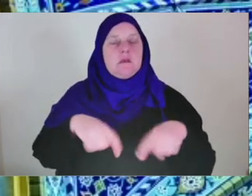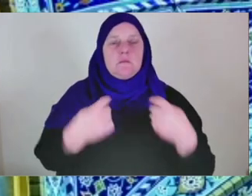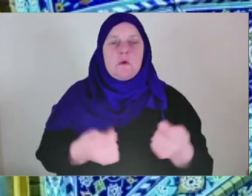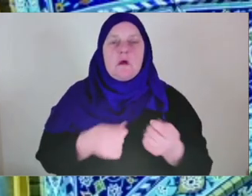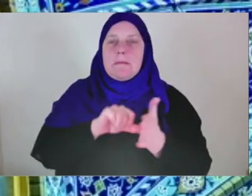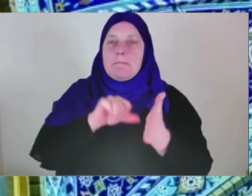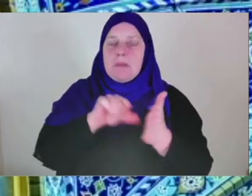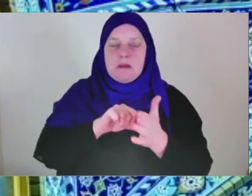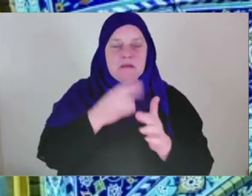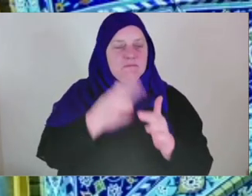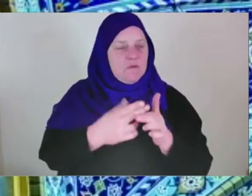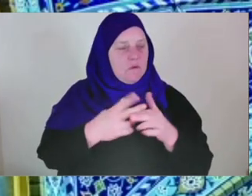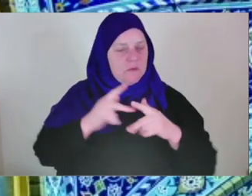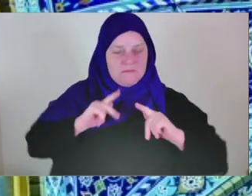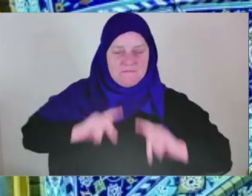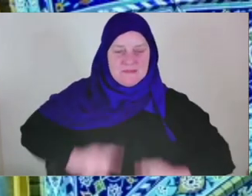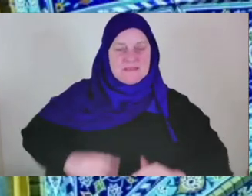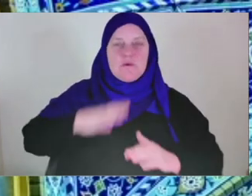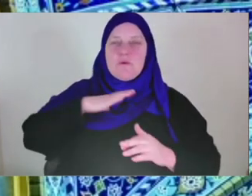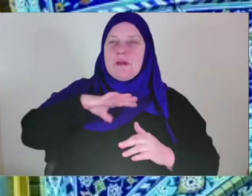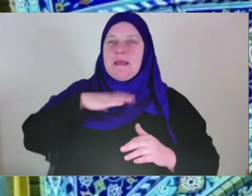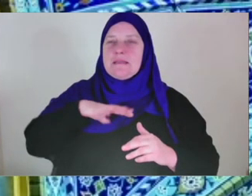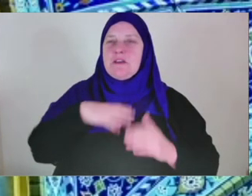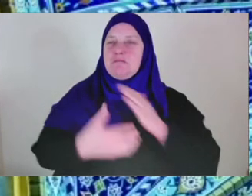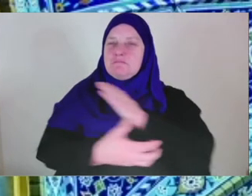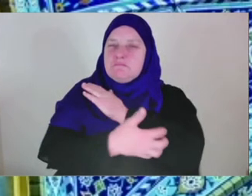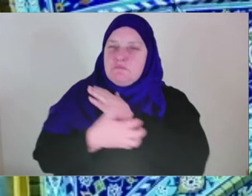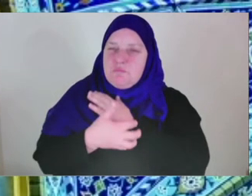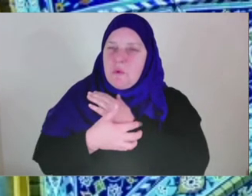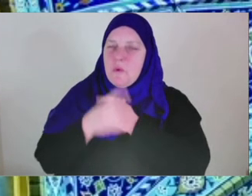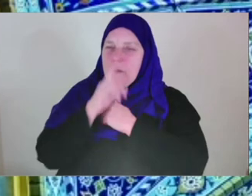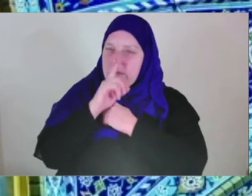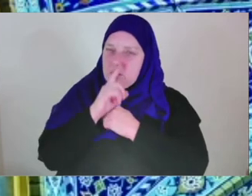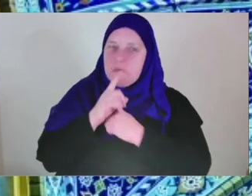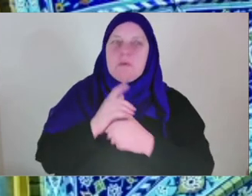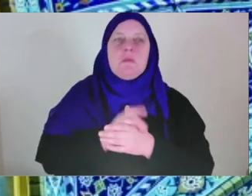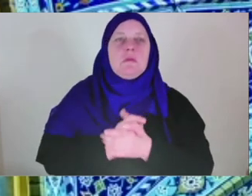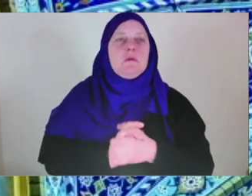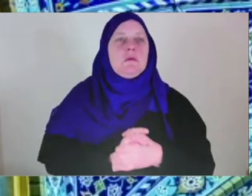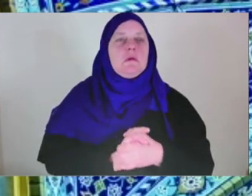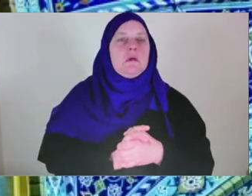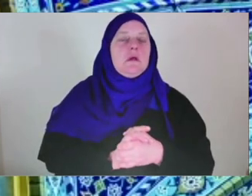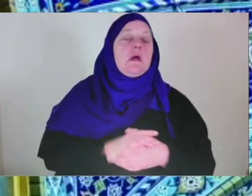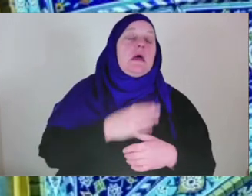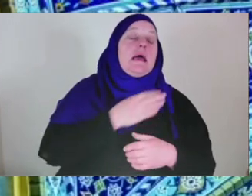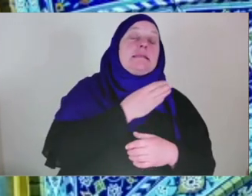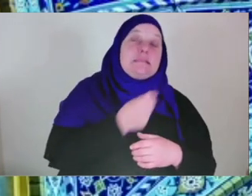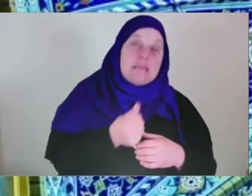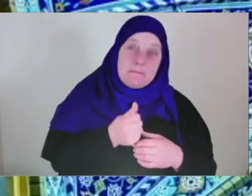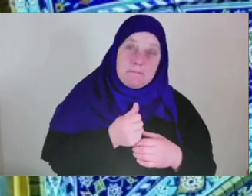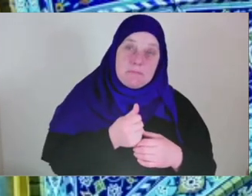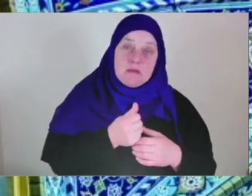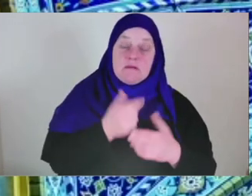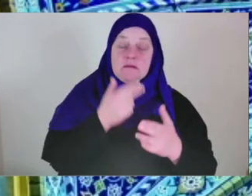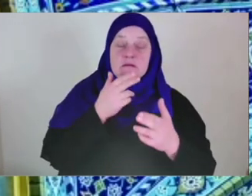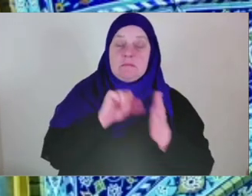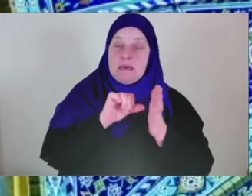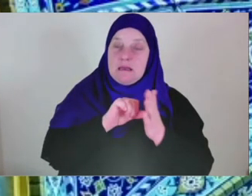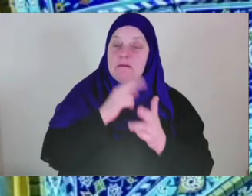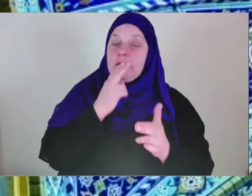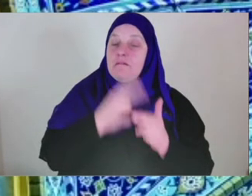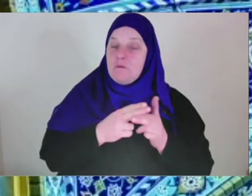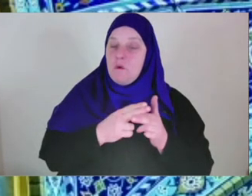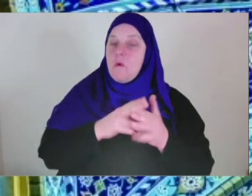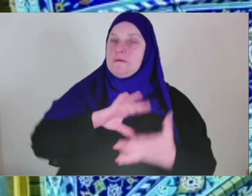disadvantaged members of the community, and part of it is also for the spiritual needs of the community that we speak about. Promotion